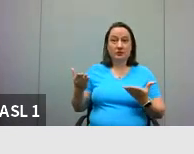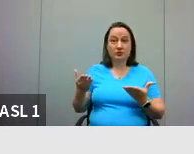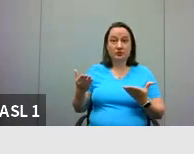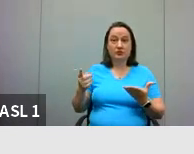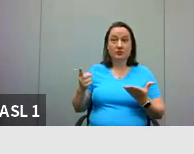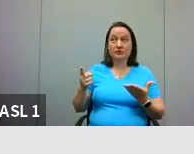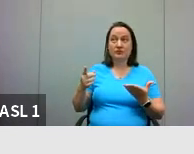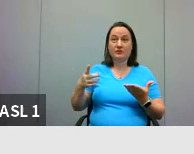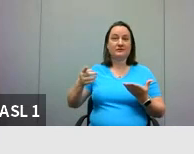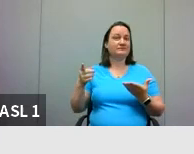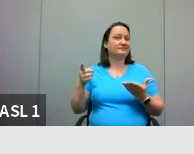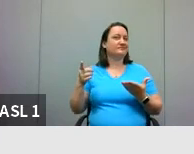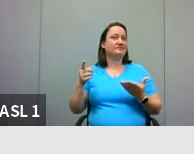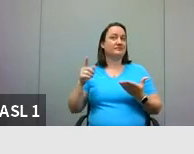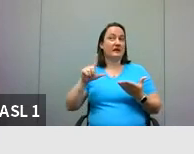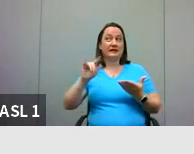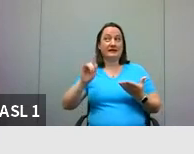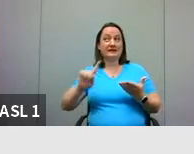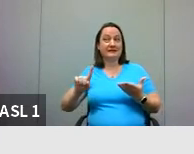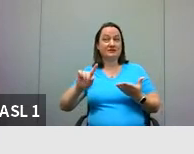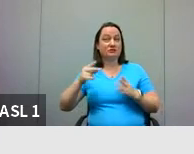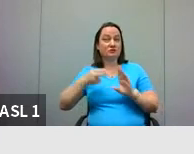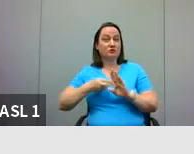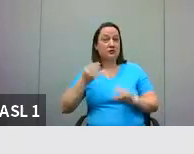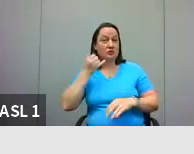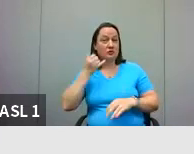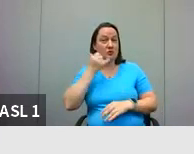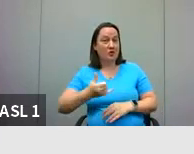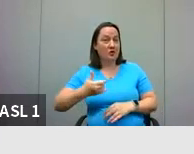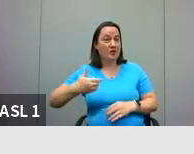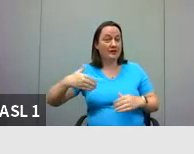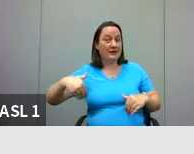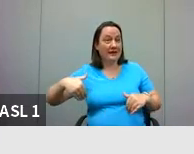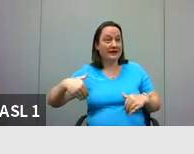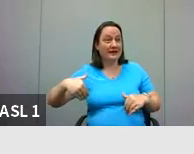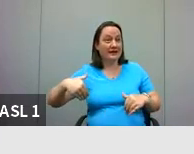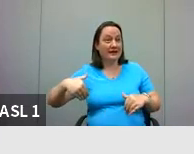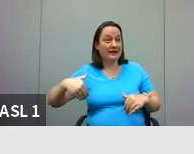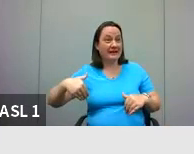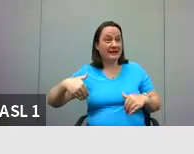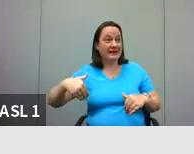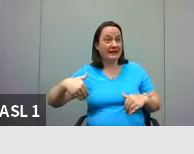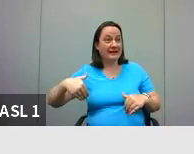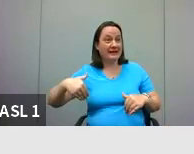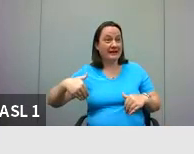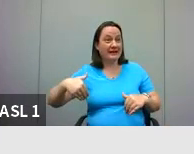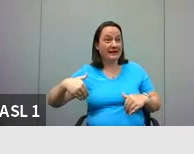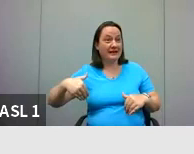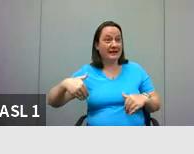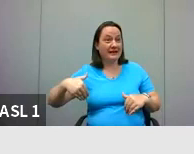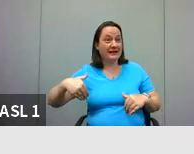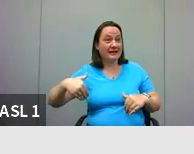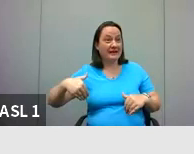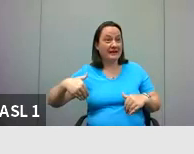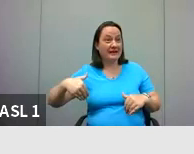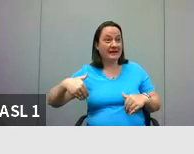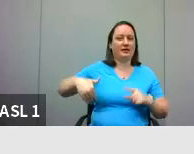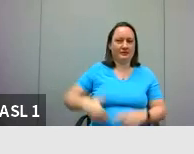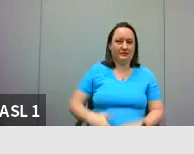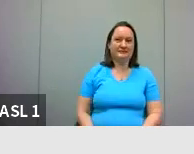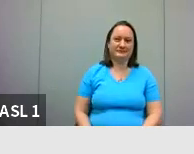Has Liz joined the call yet? She's probably about ready to, but she hasn't yet. All right.